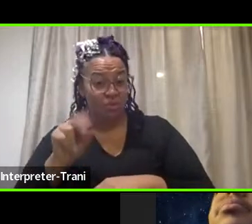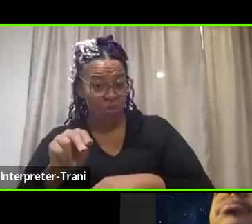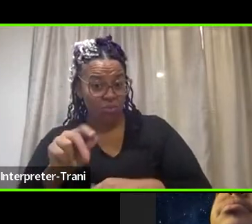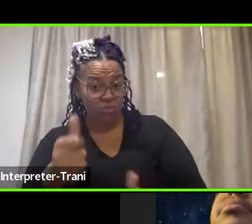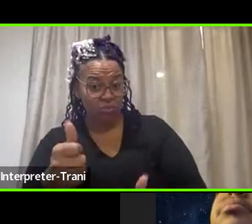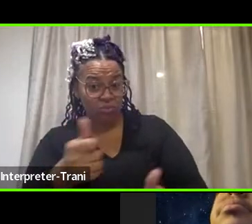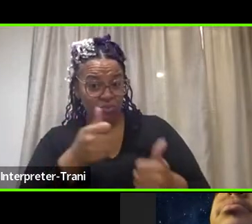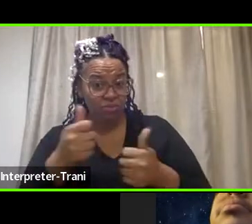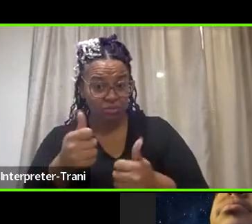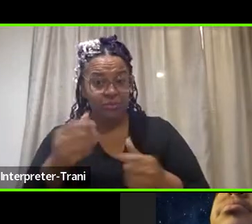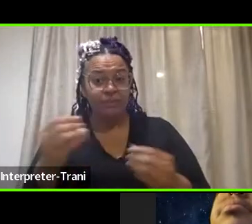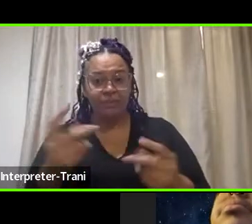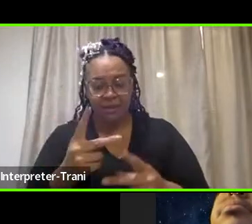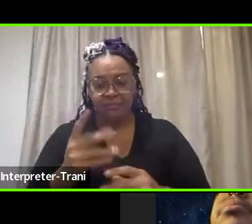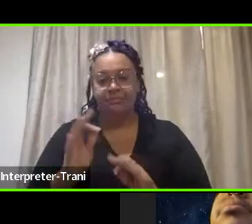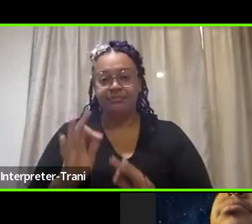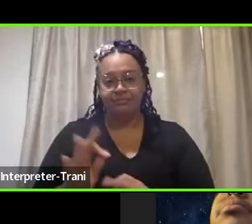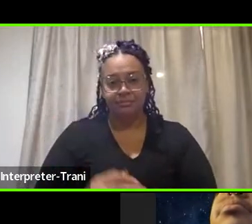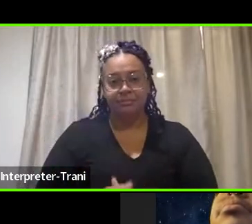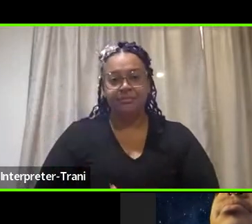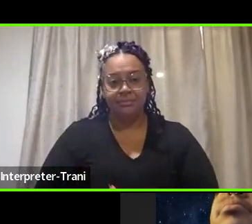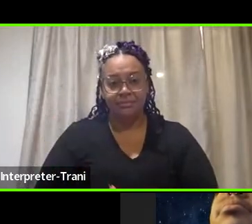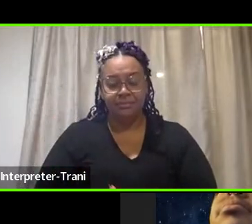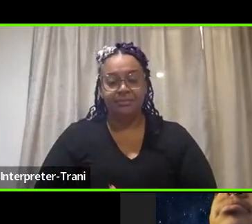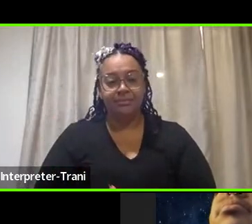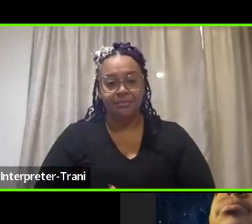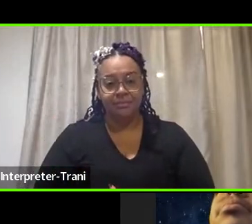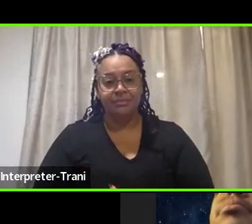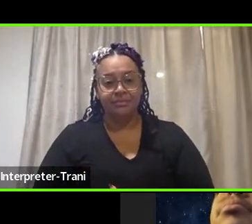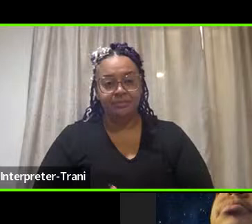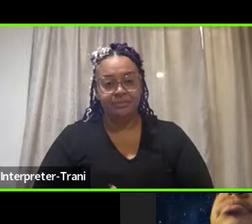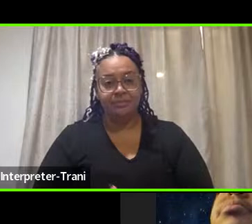Ooh, all right, thank y'all.